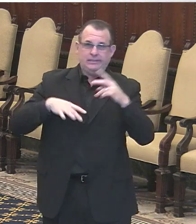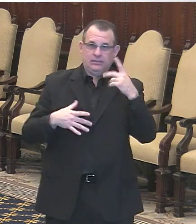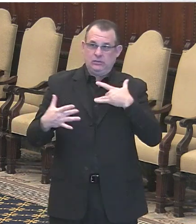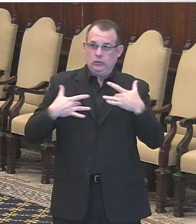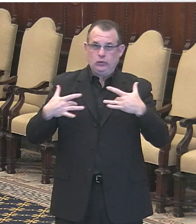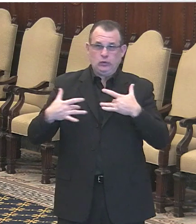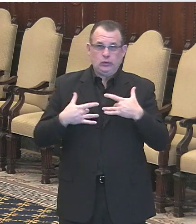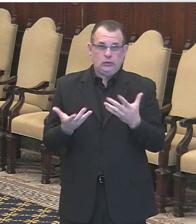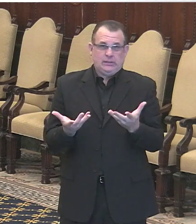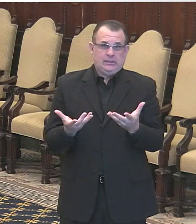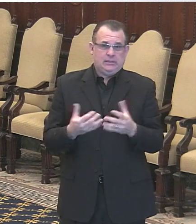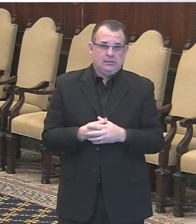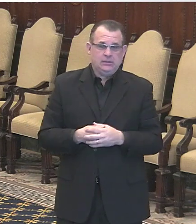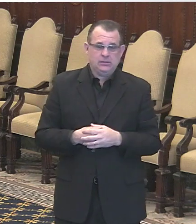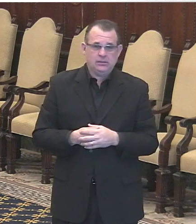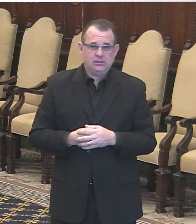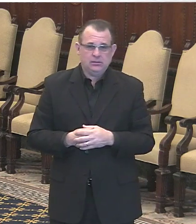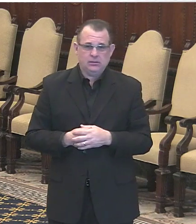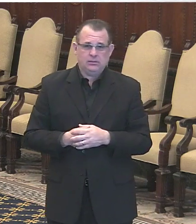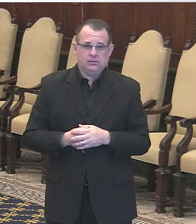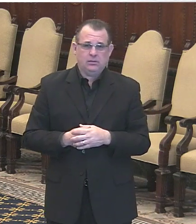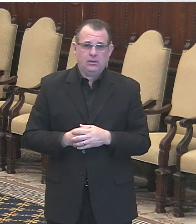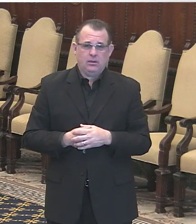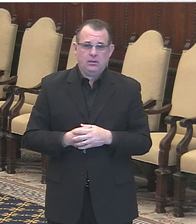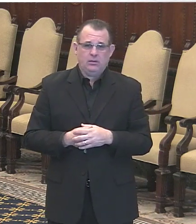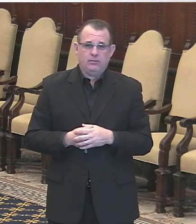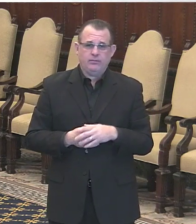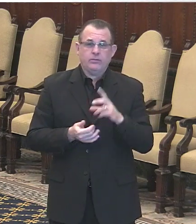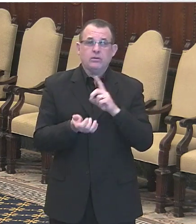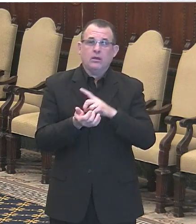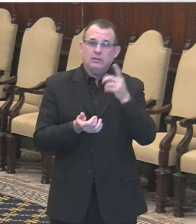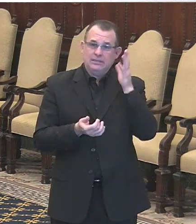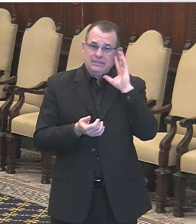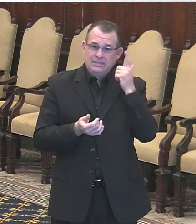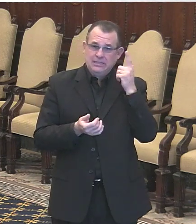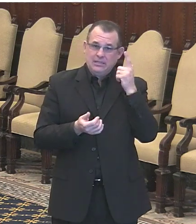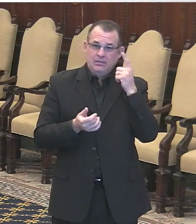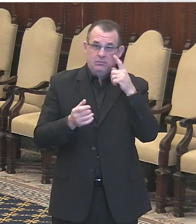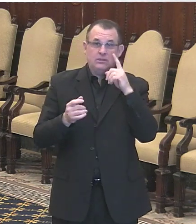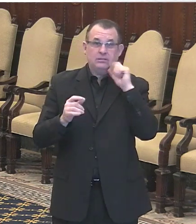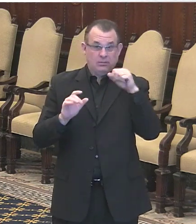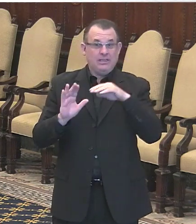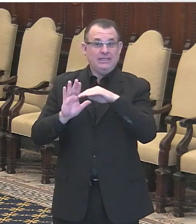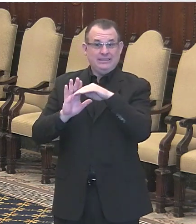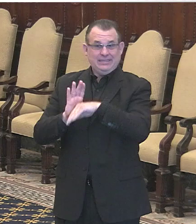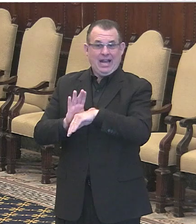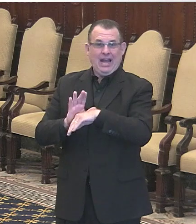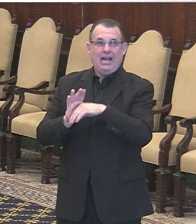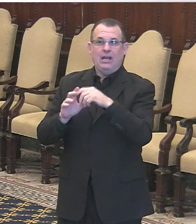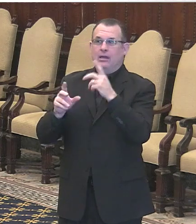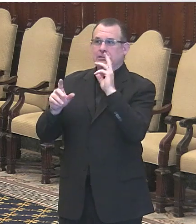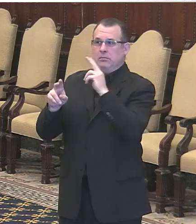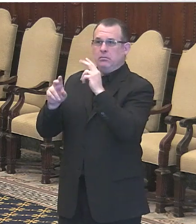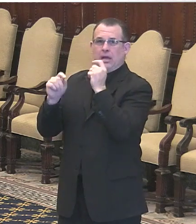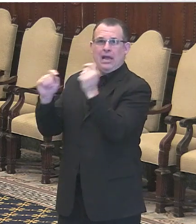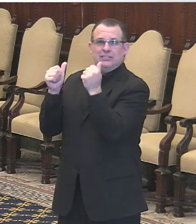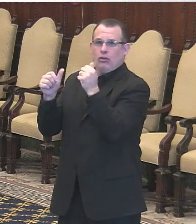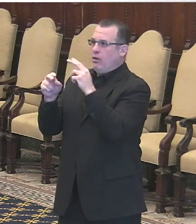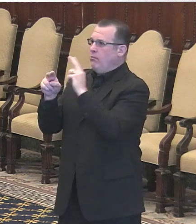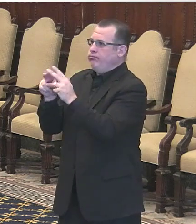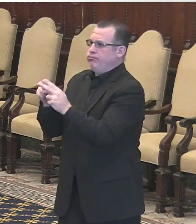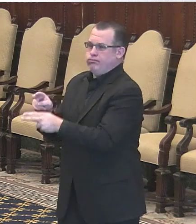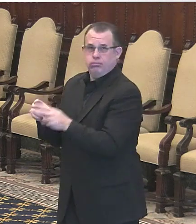of things? No, if anything, it appears that the decline is accelerating. Now, that's not to say that it will continue. It may very well be that